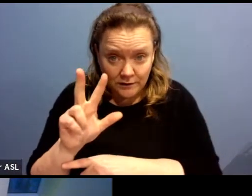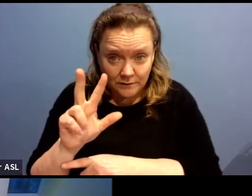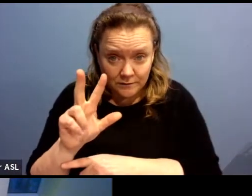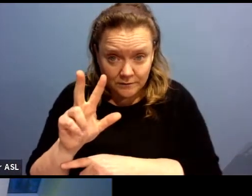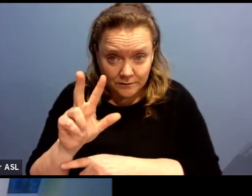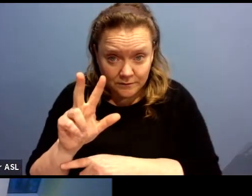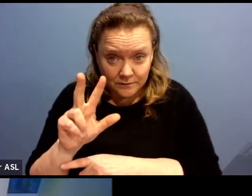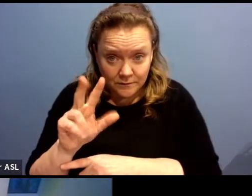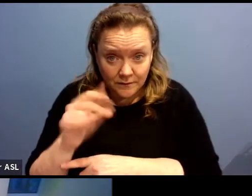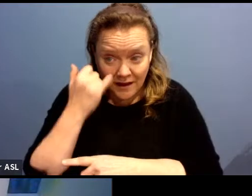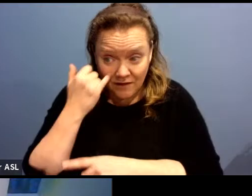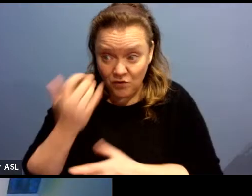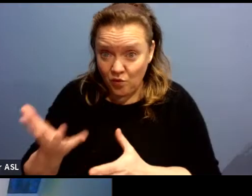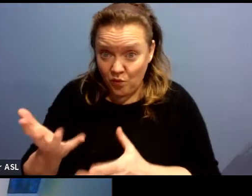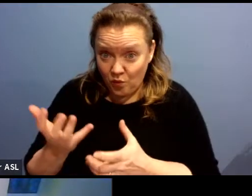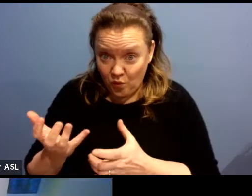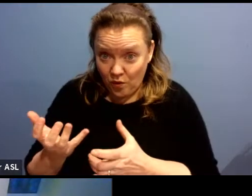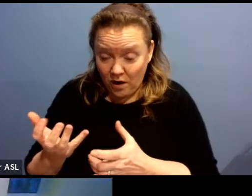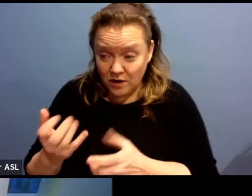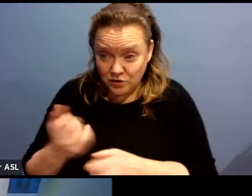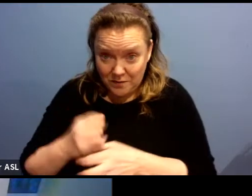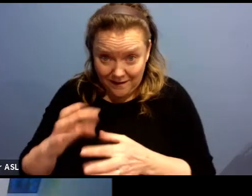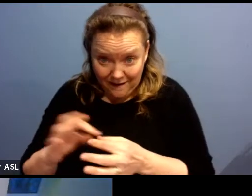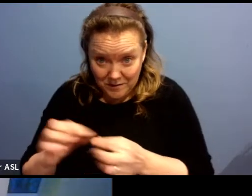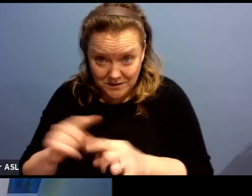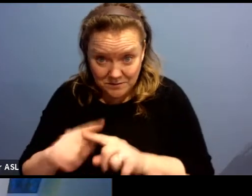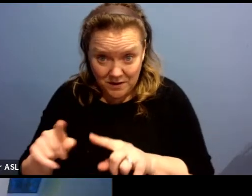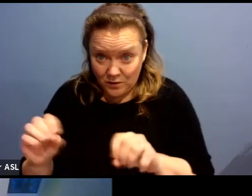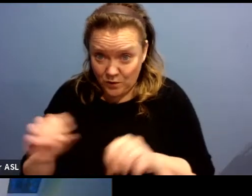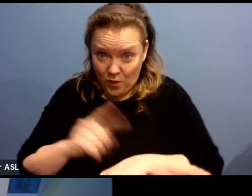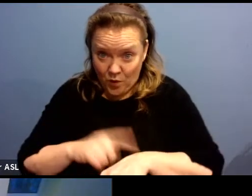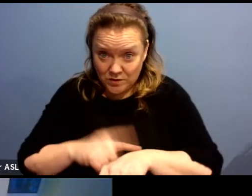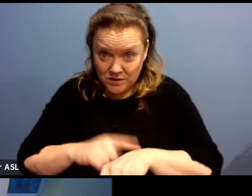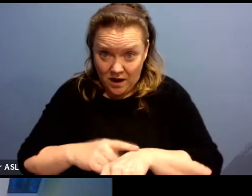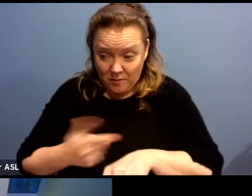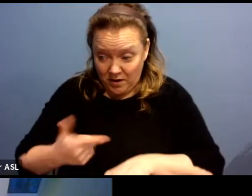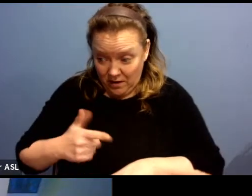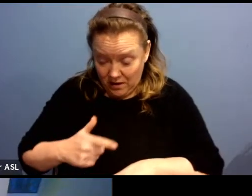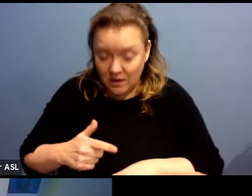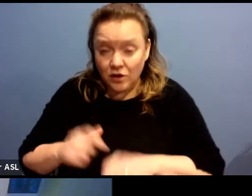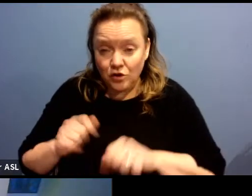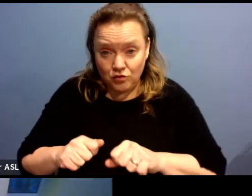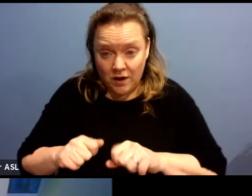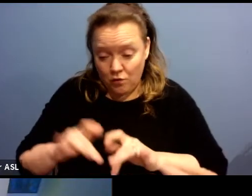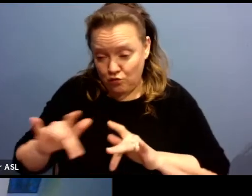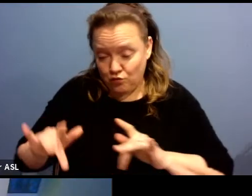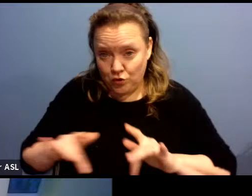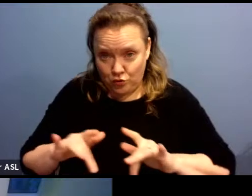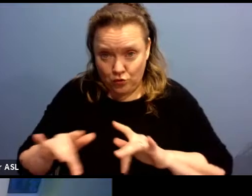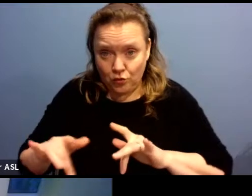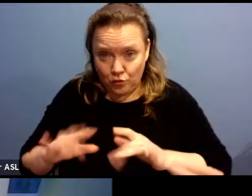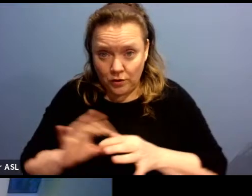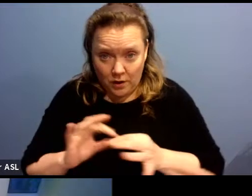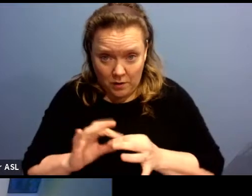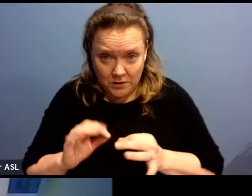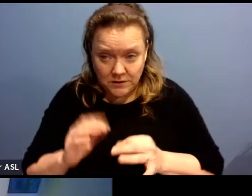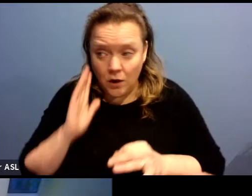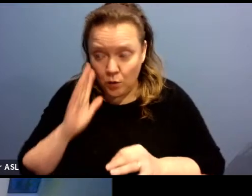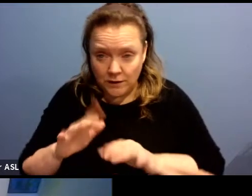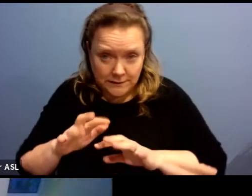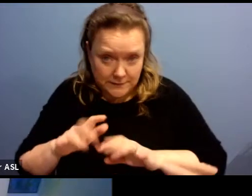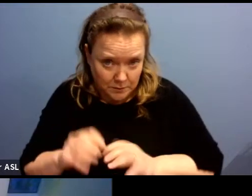to leave testimony on our voicemail, which will be transcribed for the official record, please